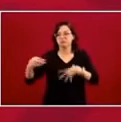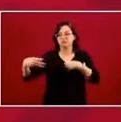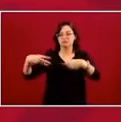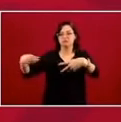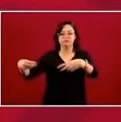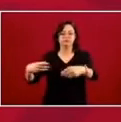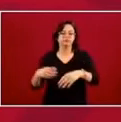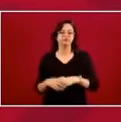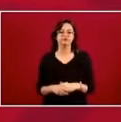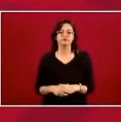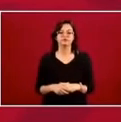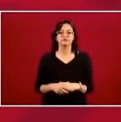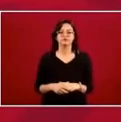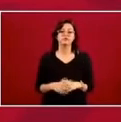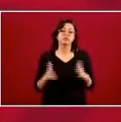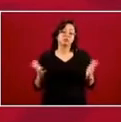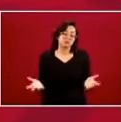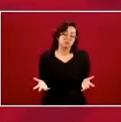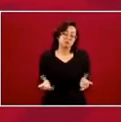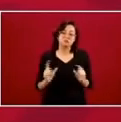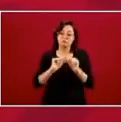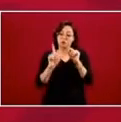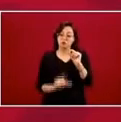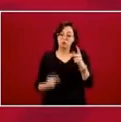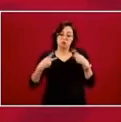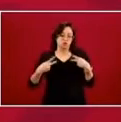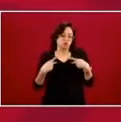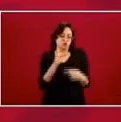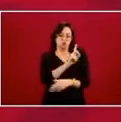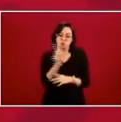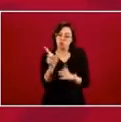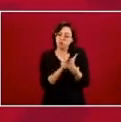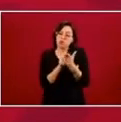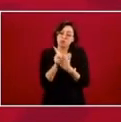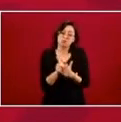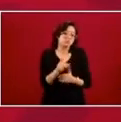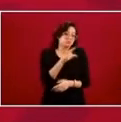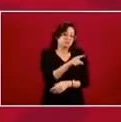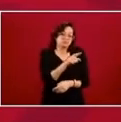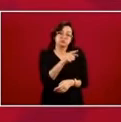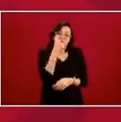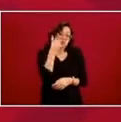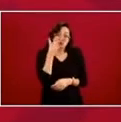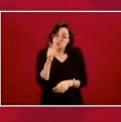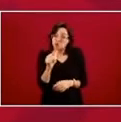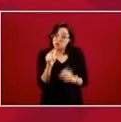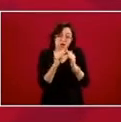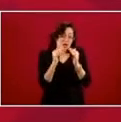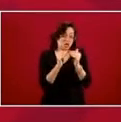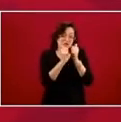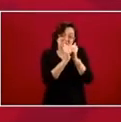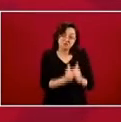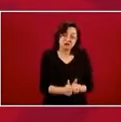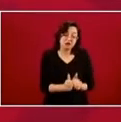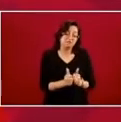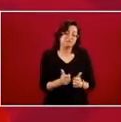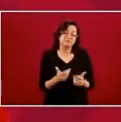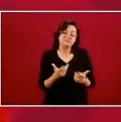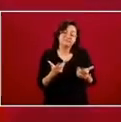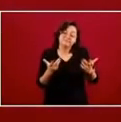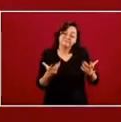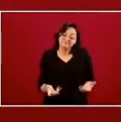our medical units. Of course, let me be very clear. All people in Mexico have a right to health. So